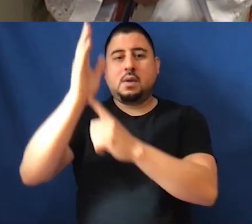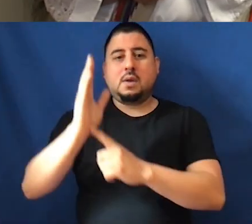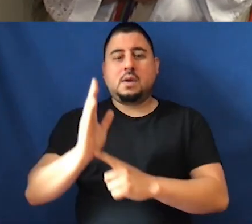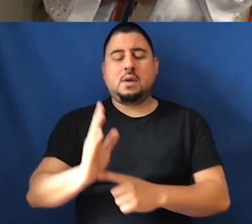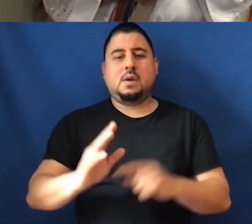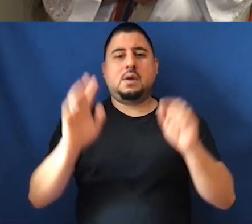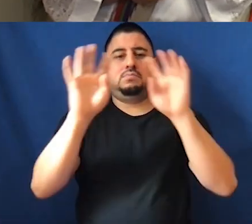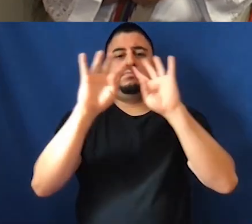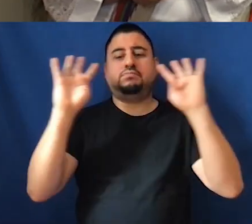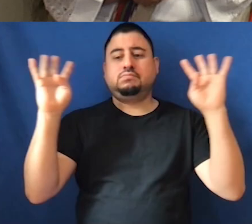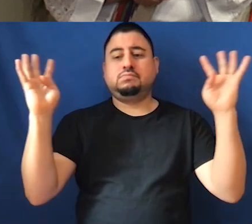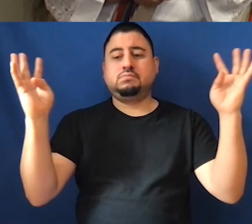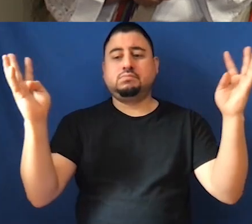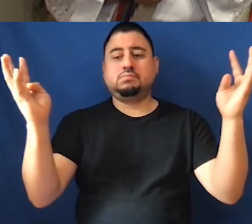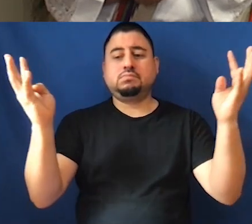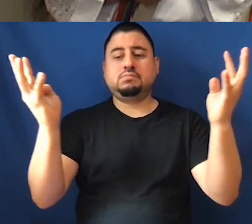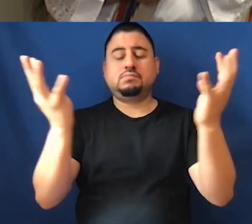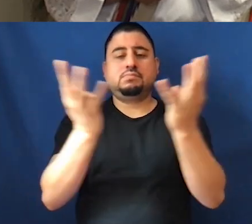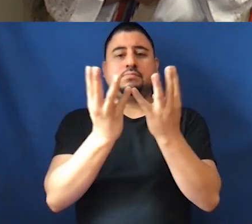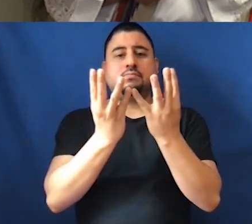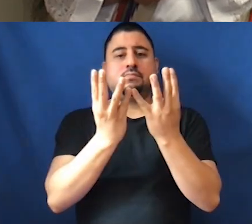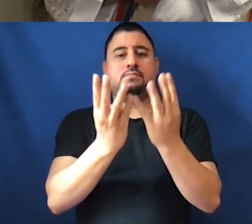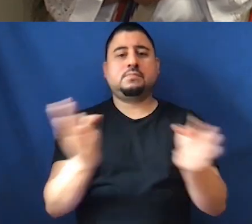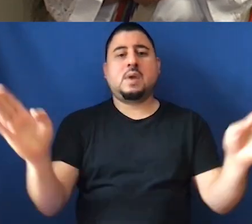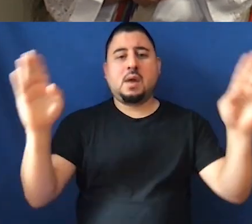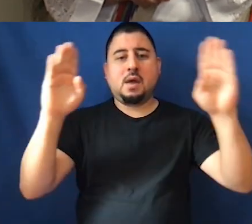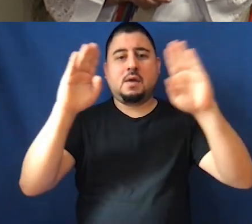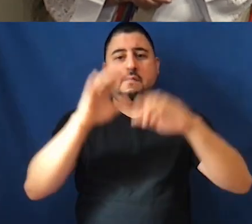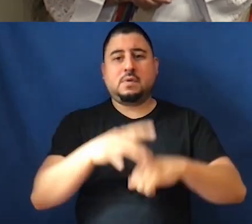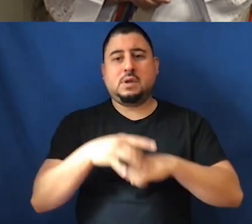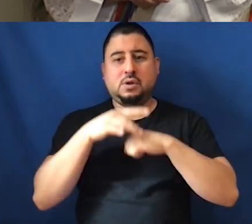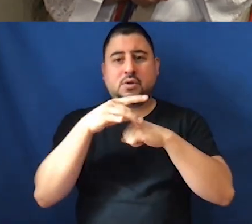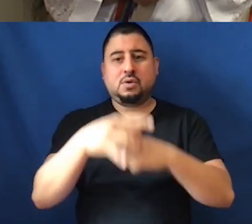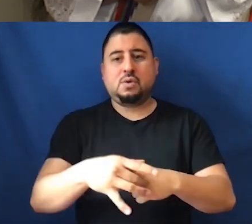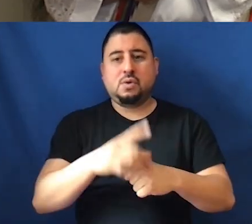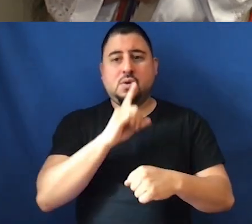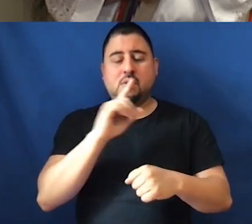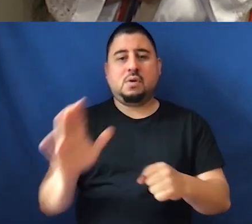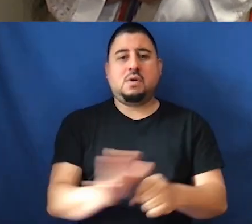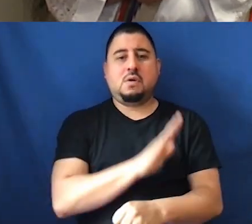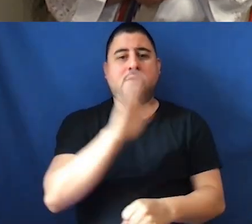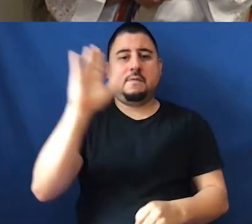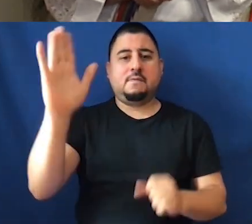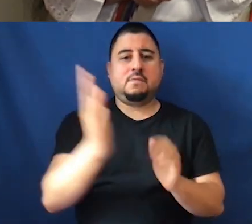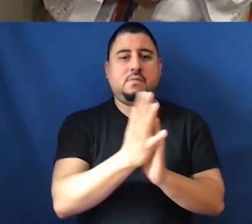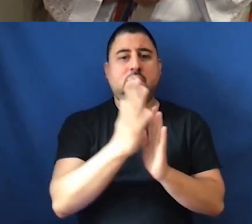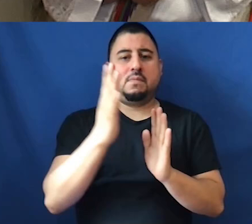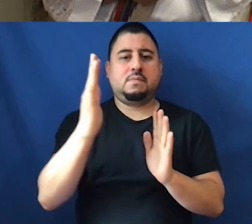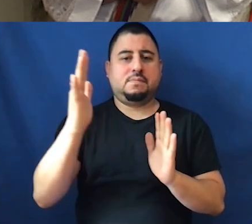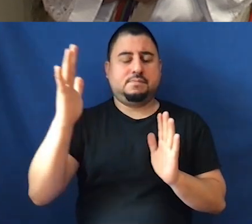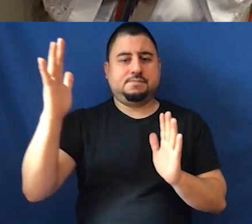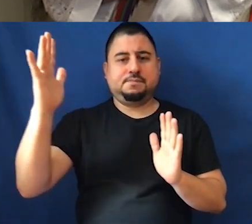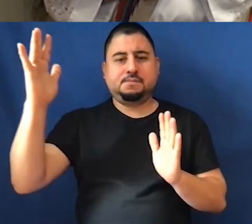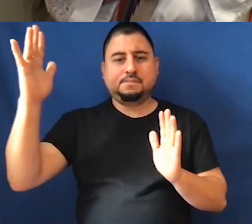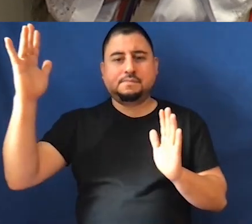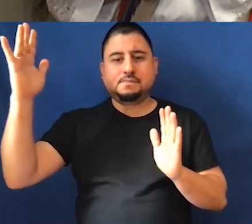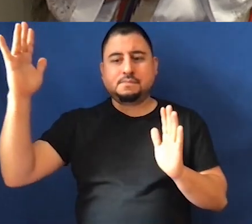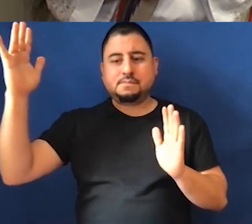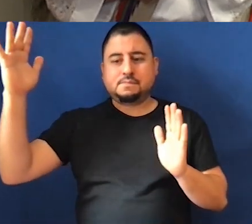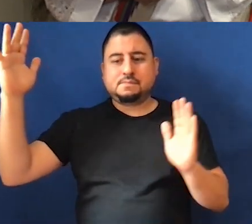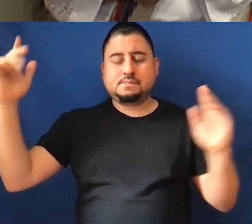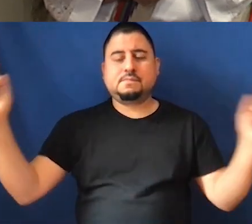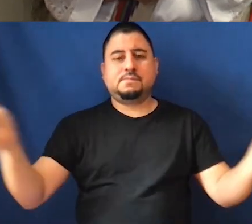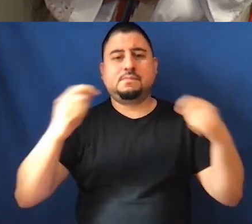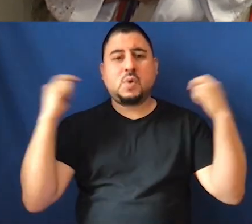Lord God of hosts, heaven and earth are full of your glory.